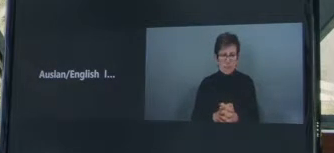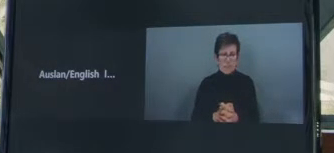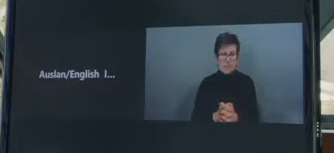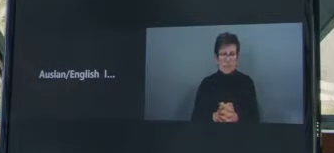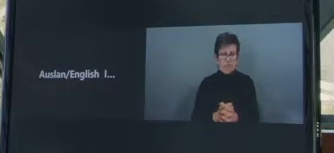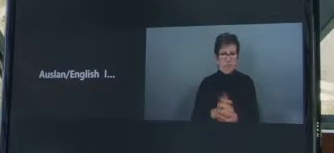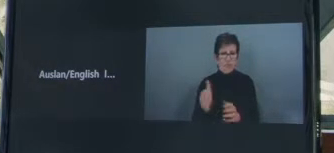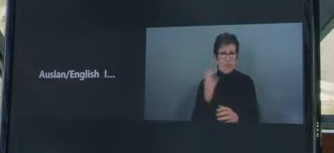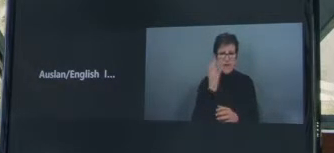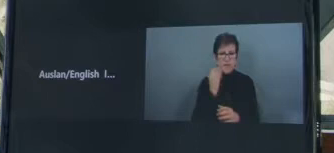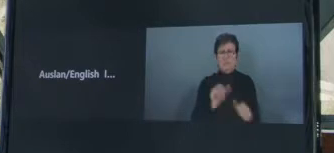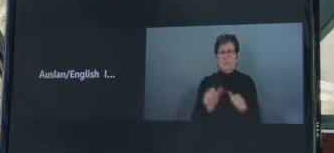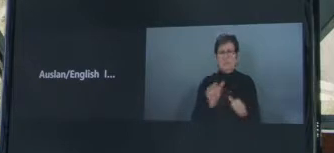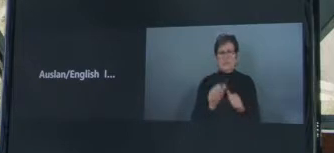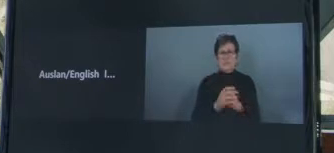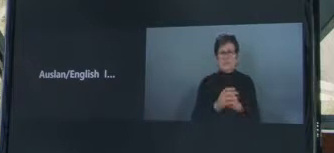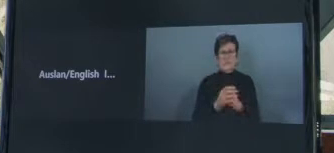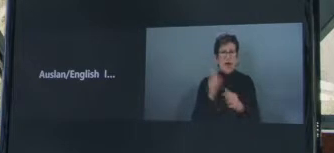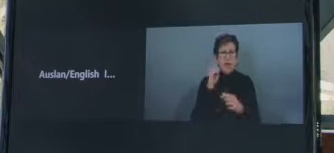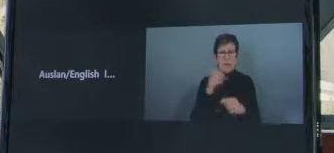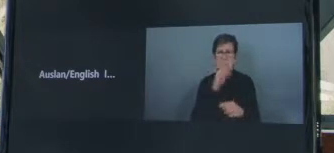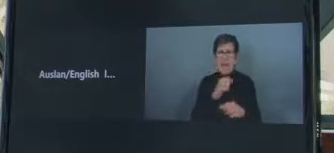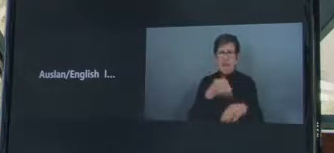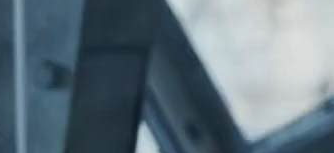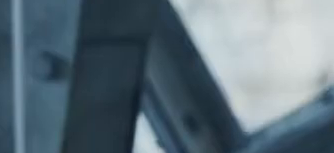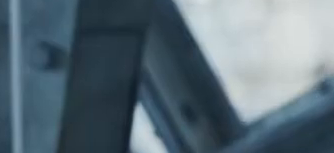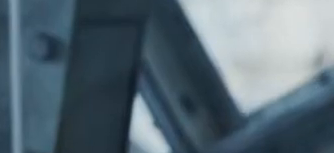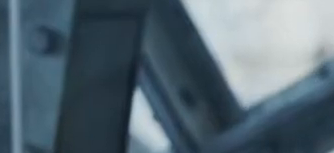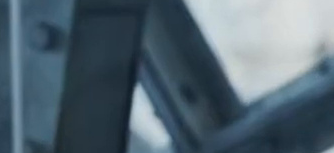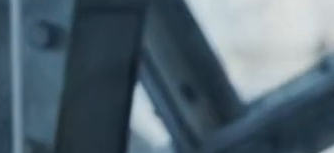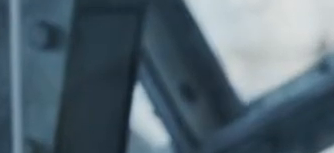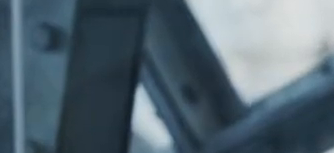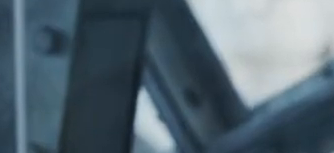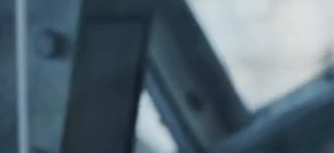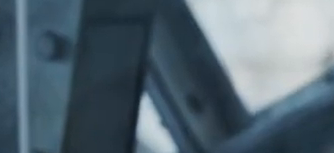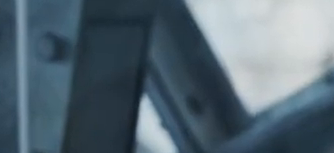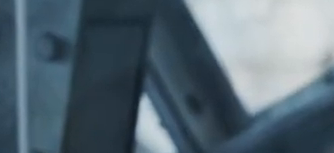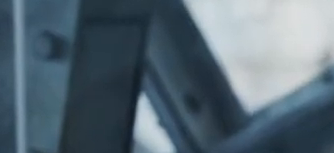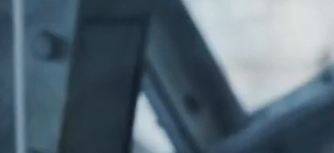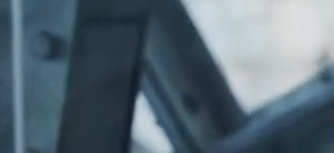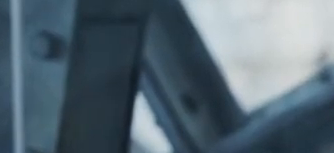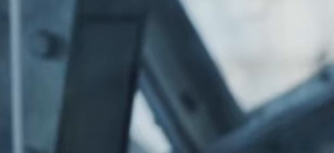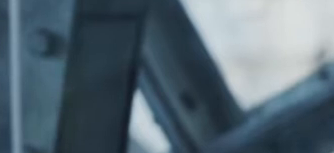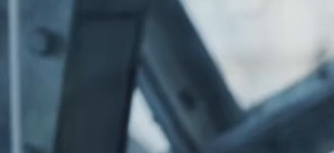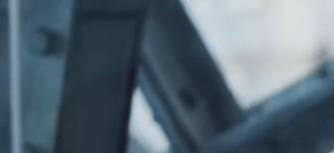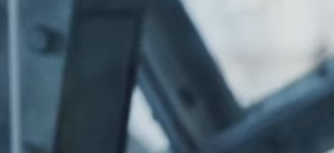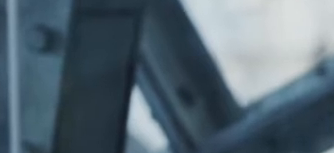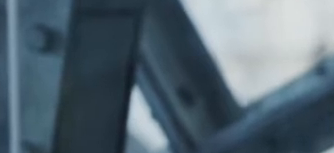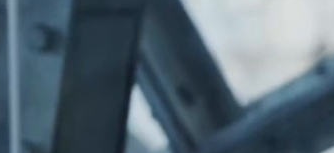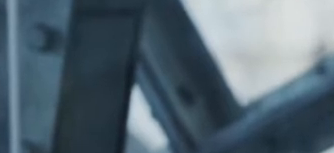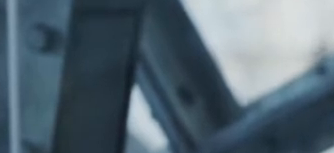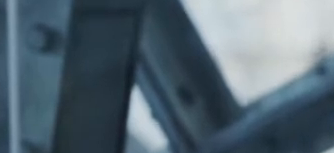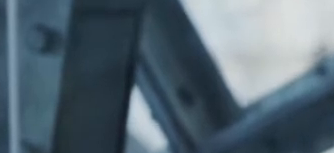Good afternoon, everyone. It's wonderful to be here with you guys today and to continue this really engaging discussion, which is